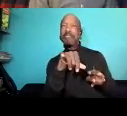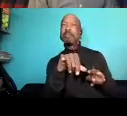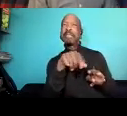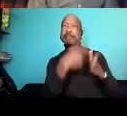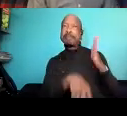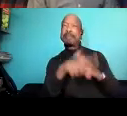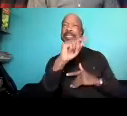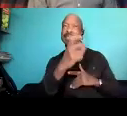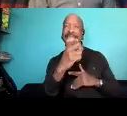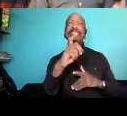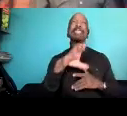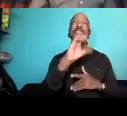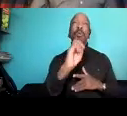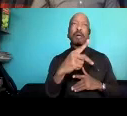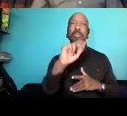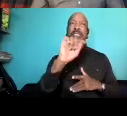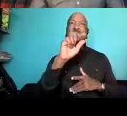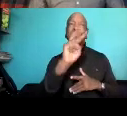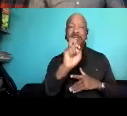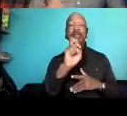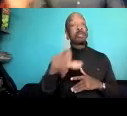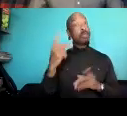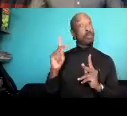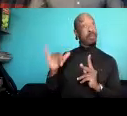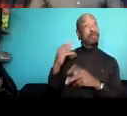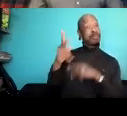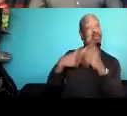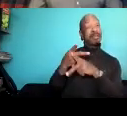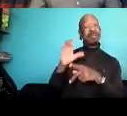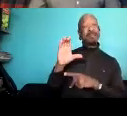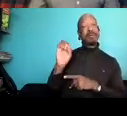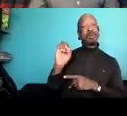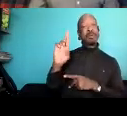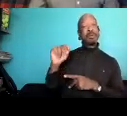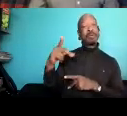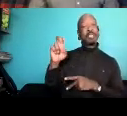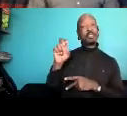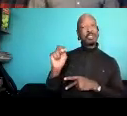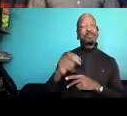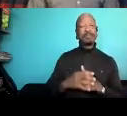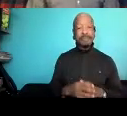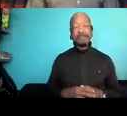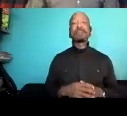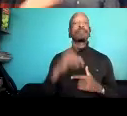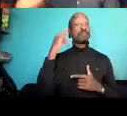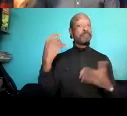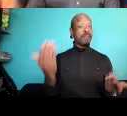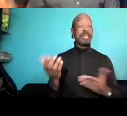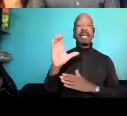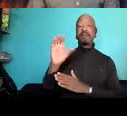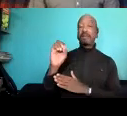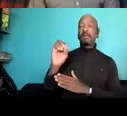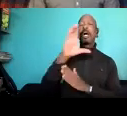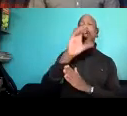To others, a cooperative is a type of corporation. So in California, we have a California Cooperative Corporation. And so some